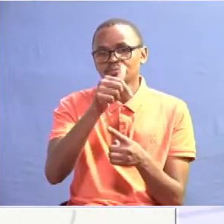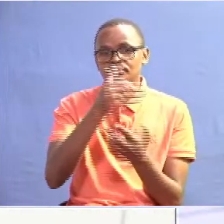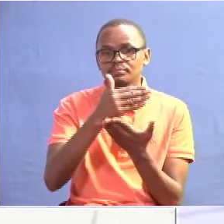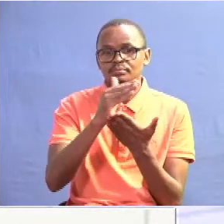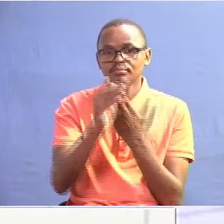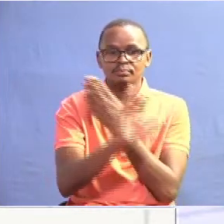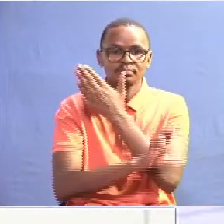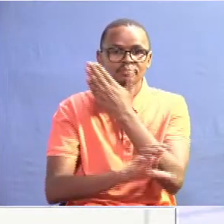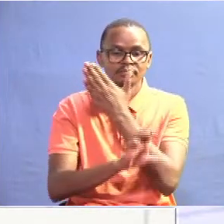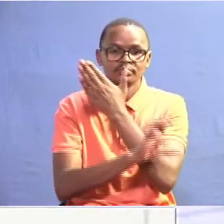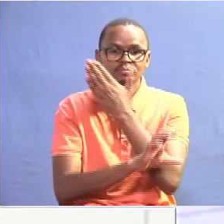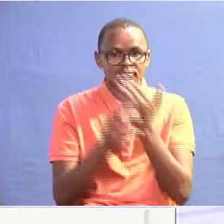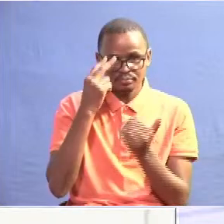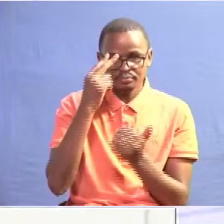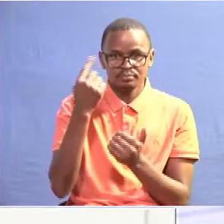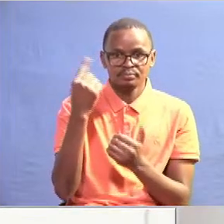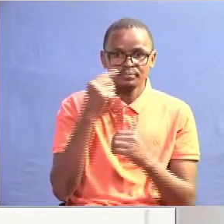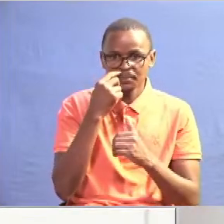of the country. Take a look.